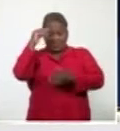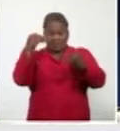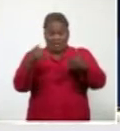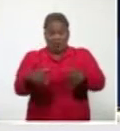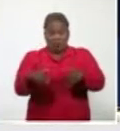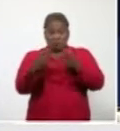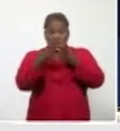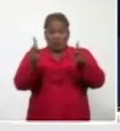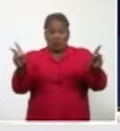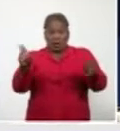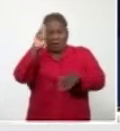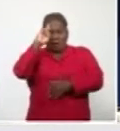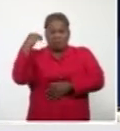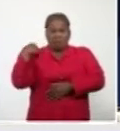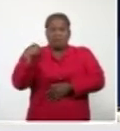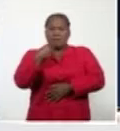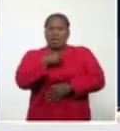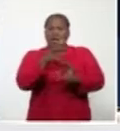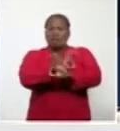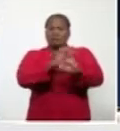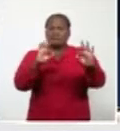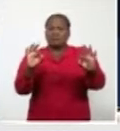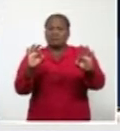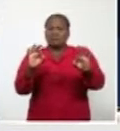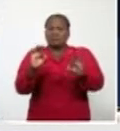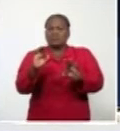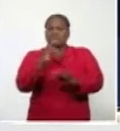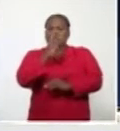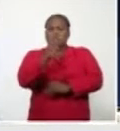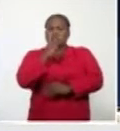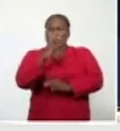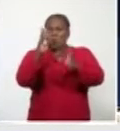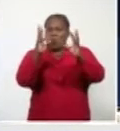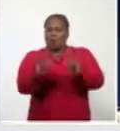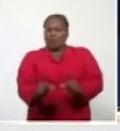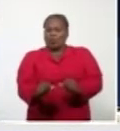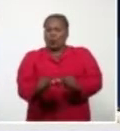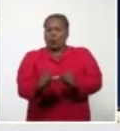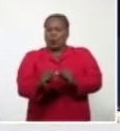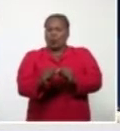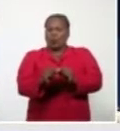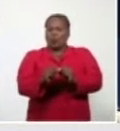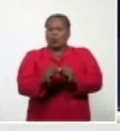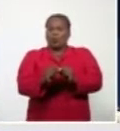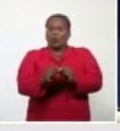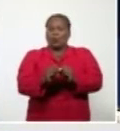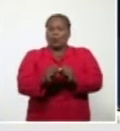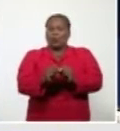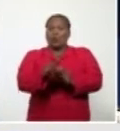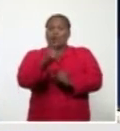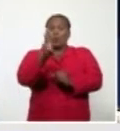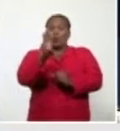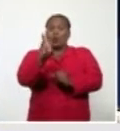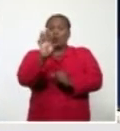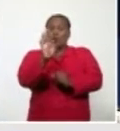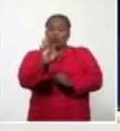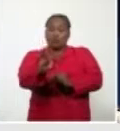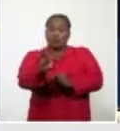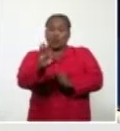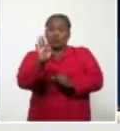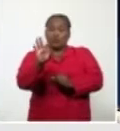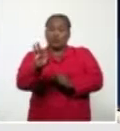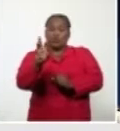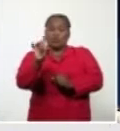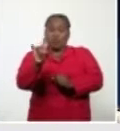surveillance, 12, suspects 559, and 248 confirmed cases. In observation